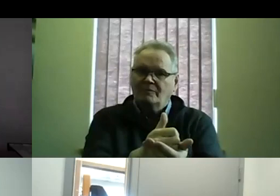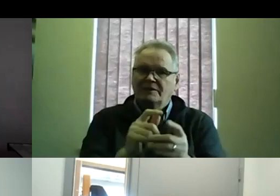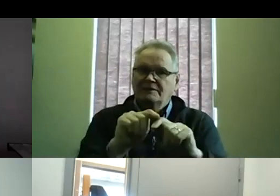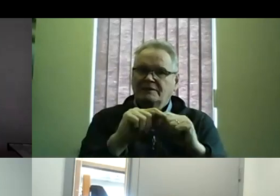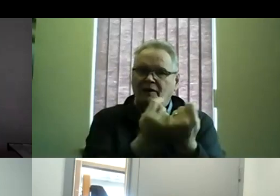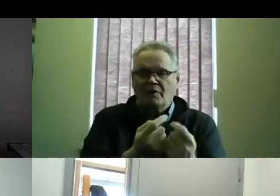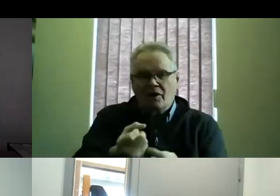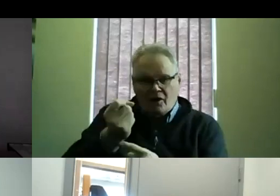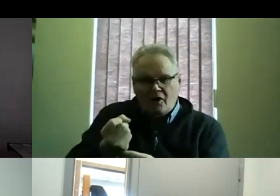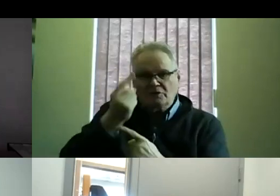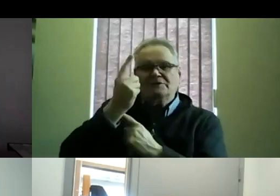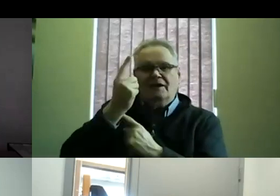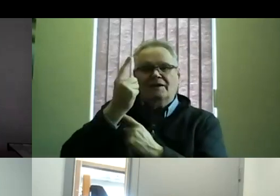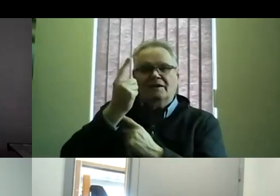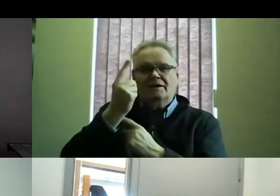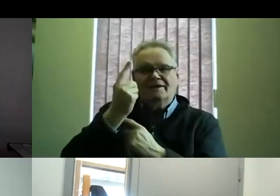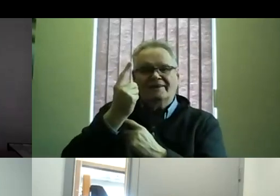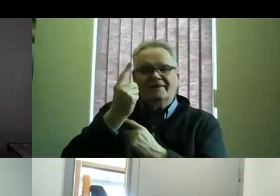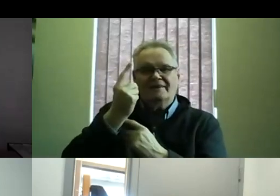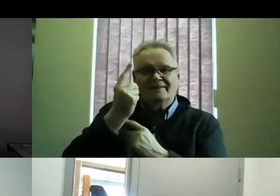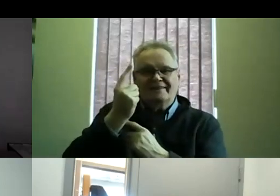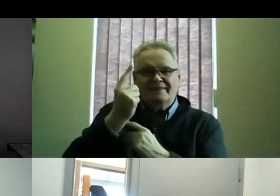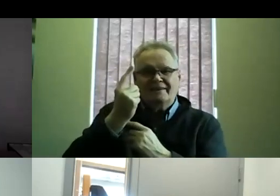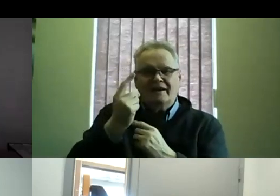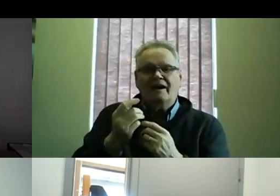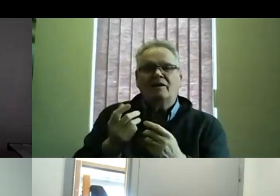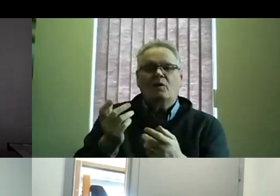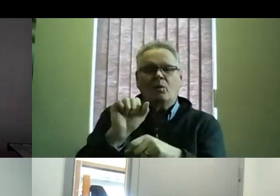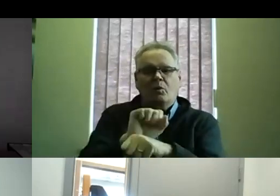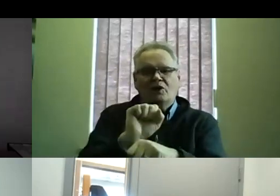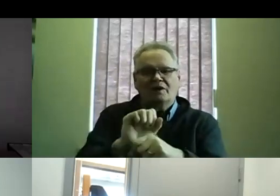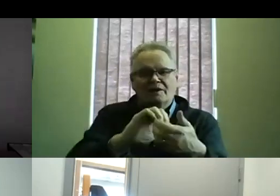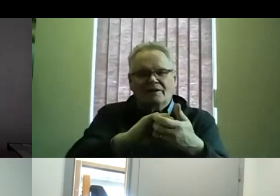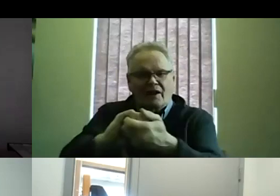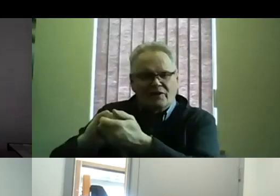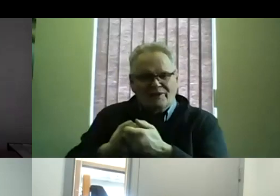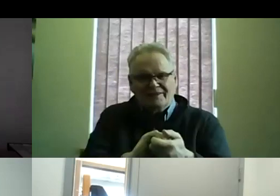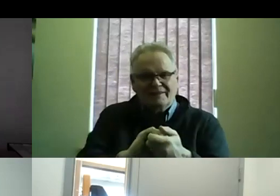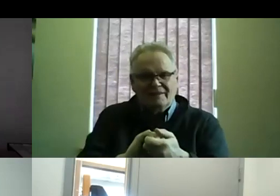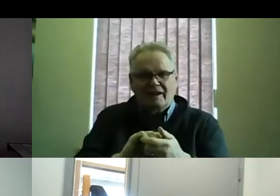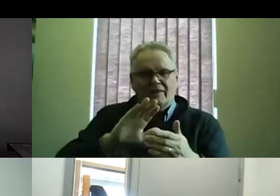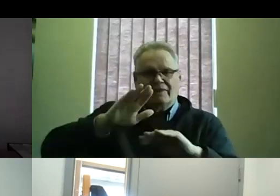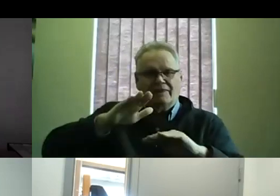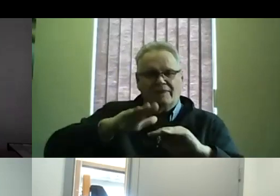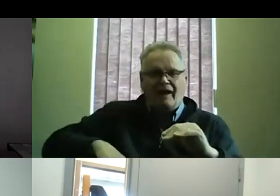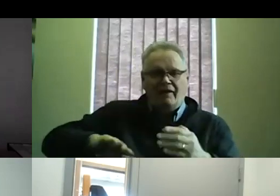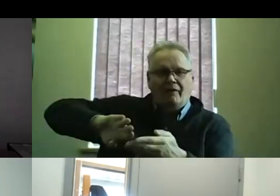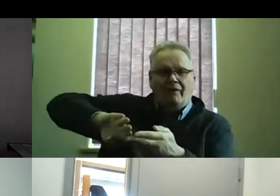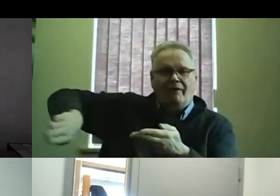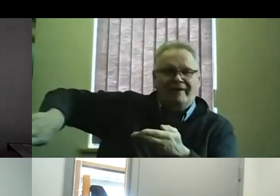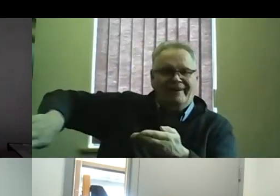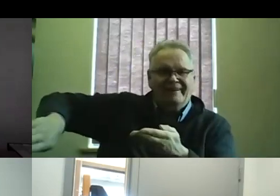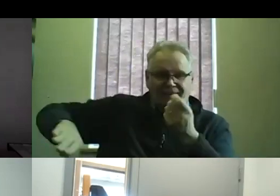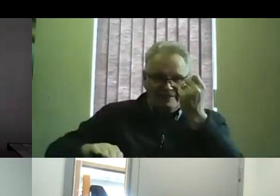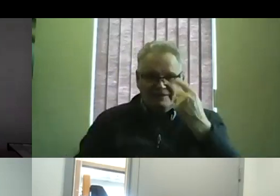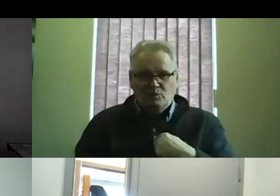situations, in those services to be provided to the team for the comprehension piece of the capacity of the professionals